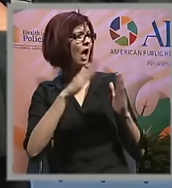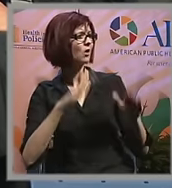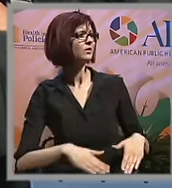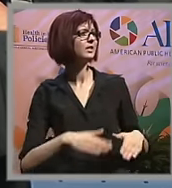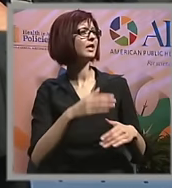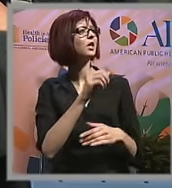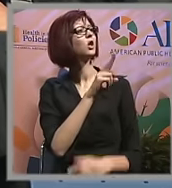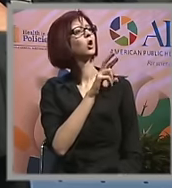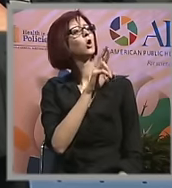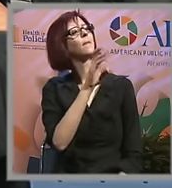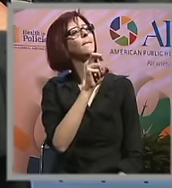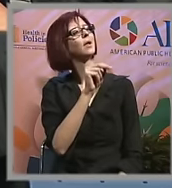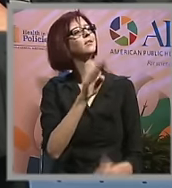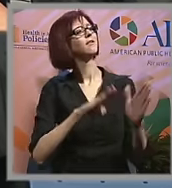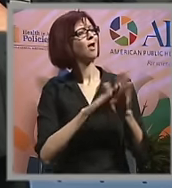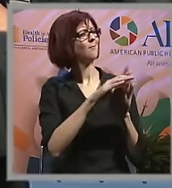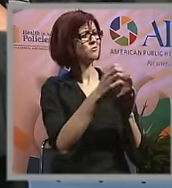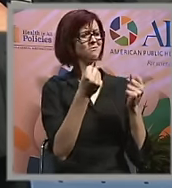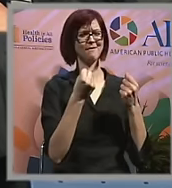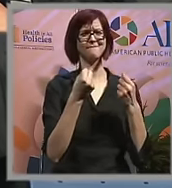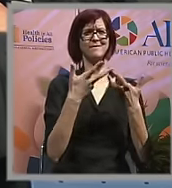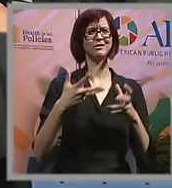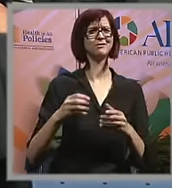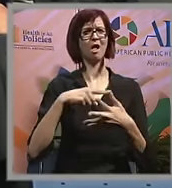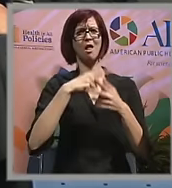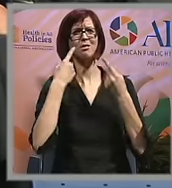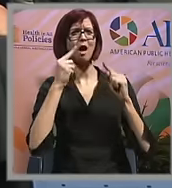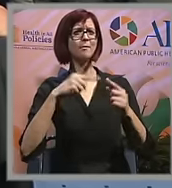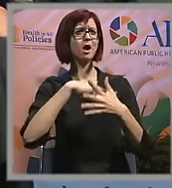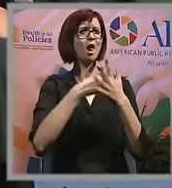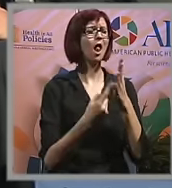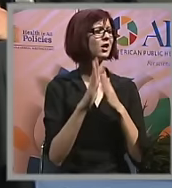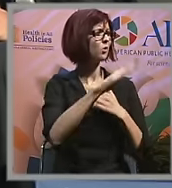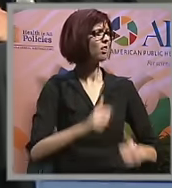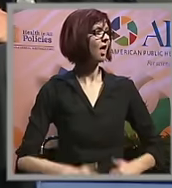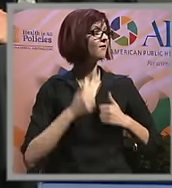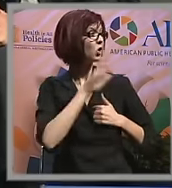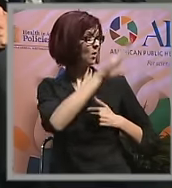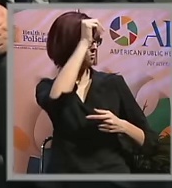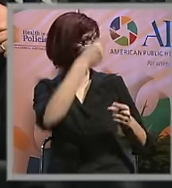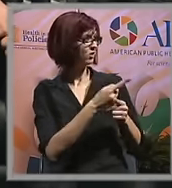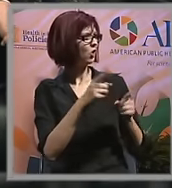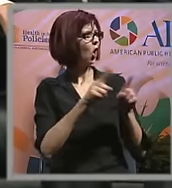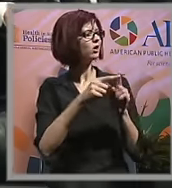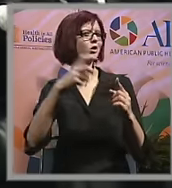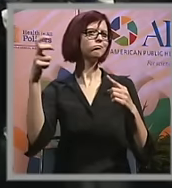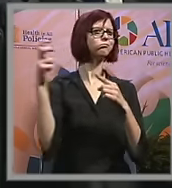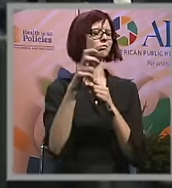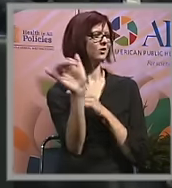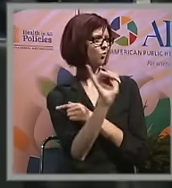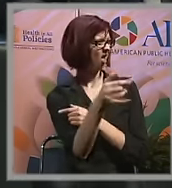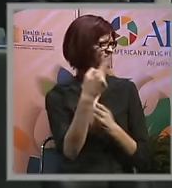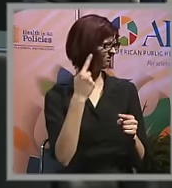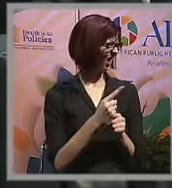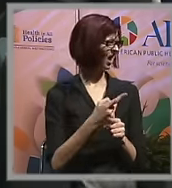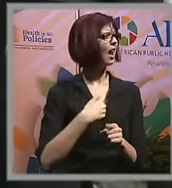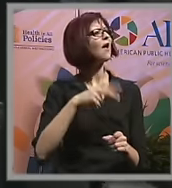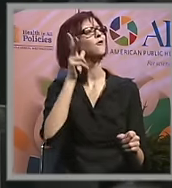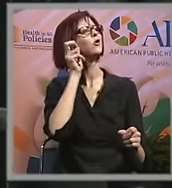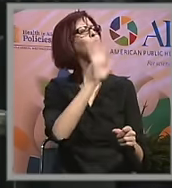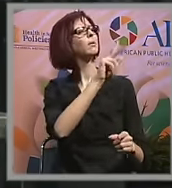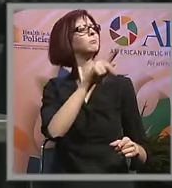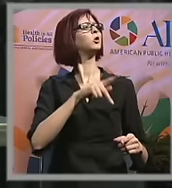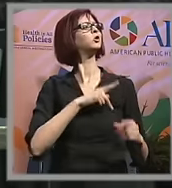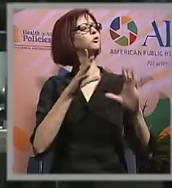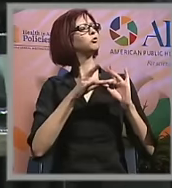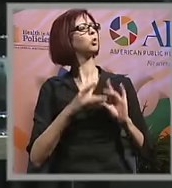so much else in your life. You have a brother who's also an extraordinary superstar as well. I've heard you tell your personal story before, and it